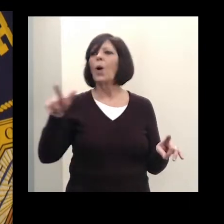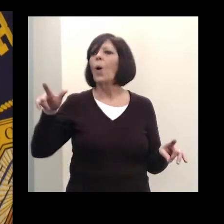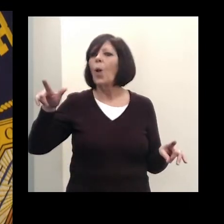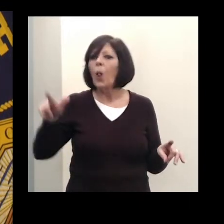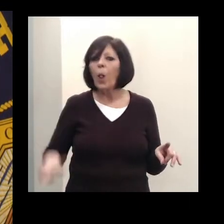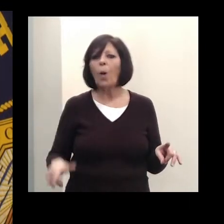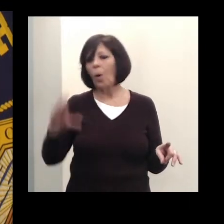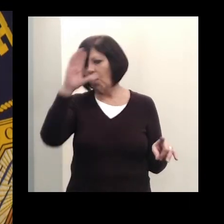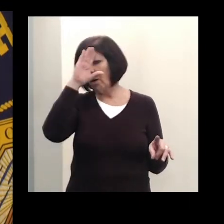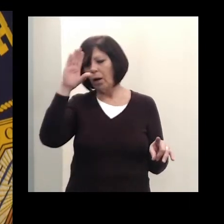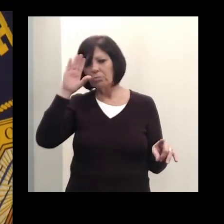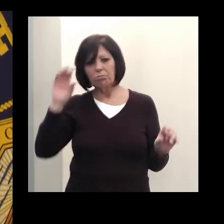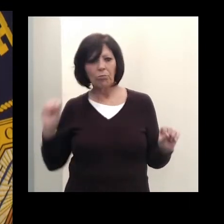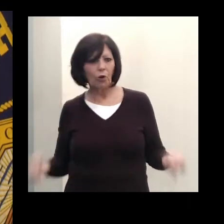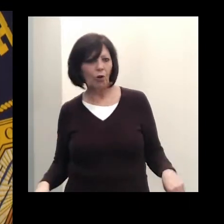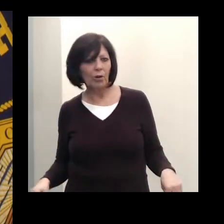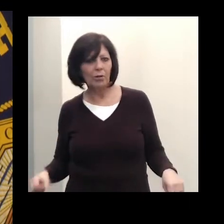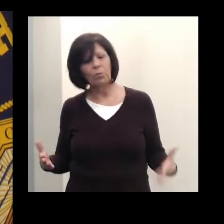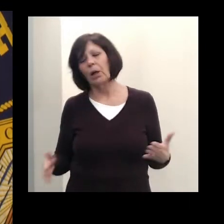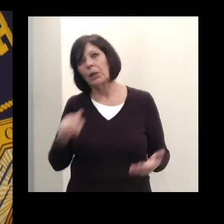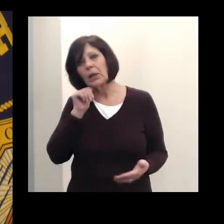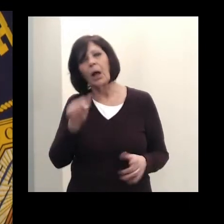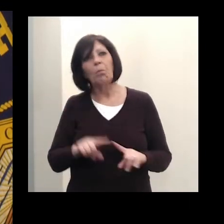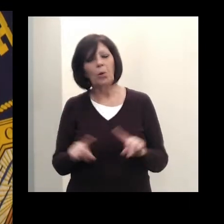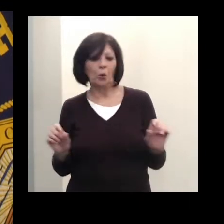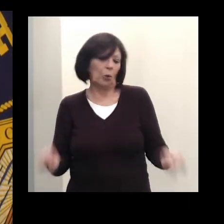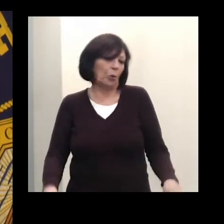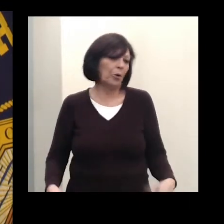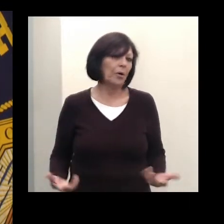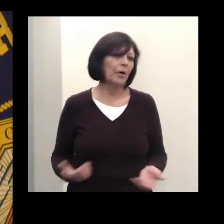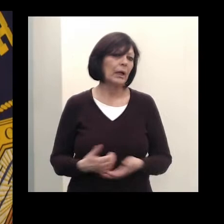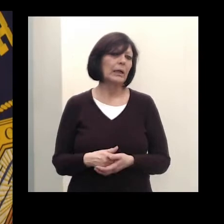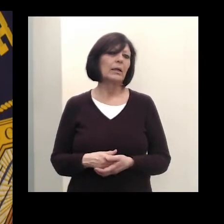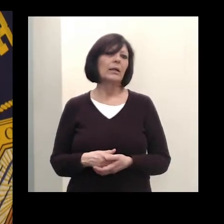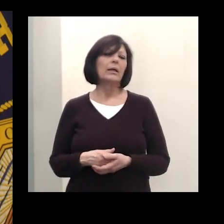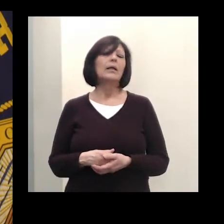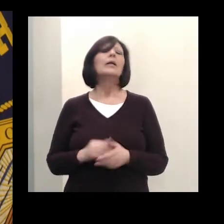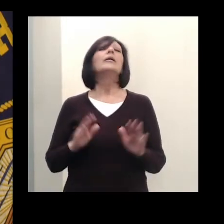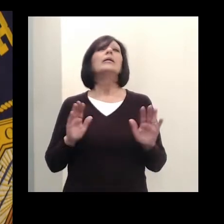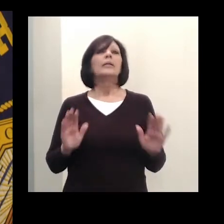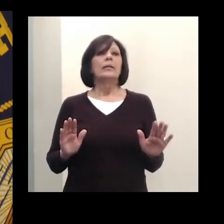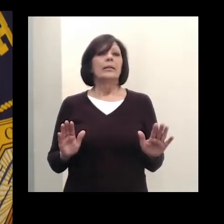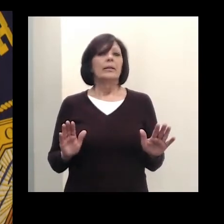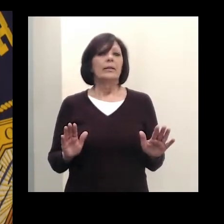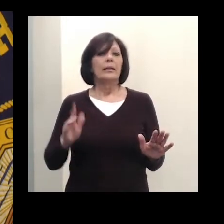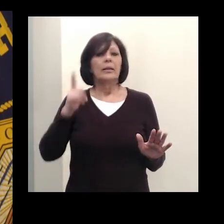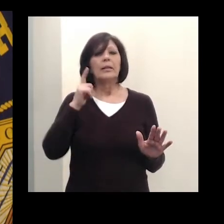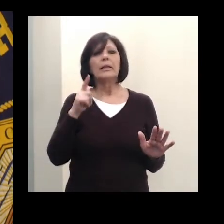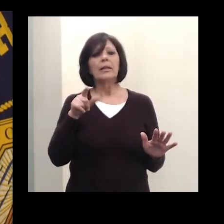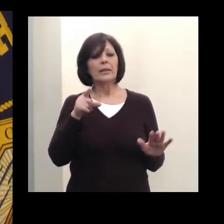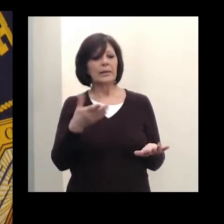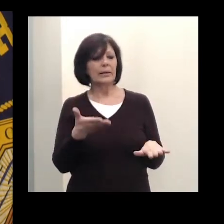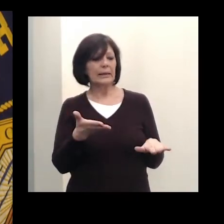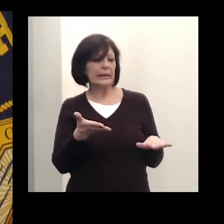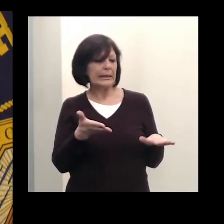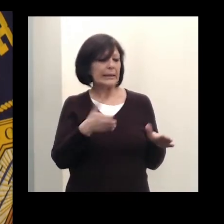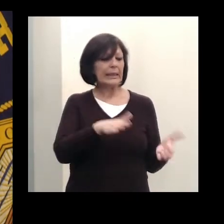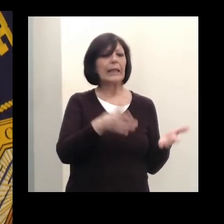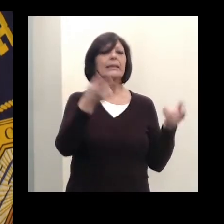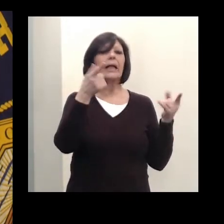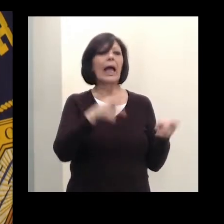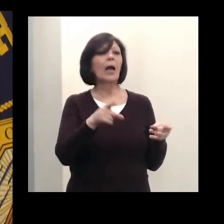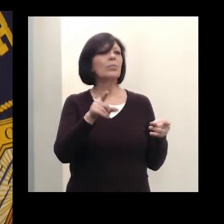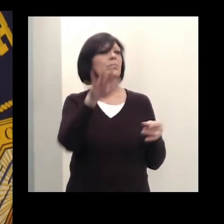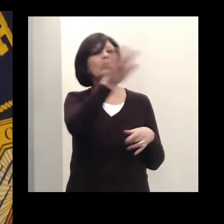hospitalization rates. Probably not going to be the case, but that could be the case. Because there's mortalities or deaths that occur across the